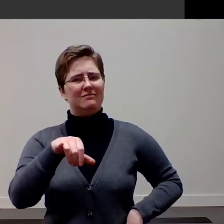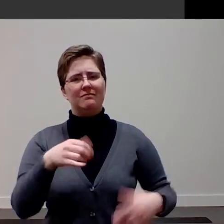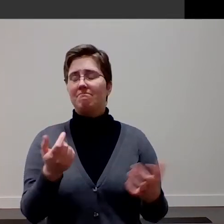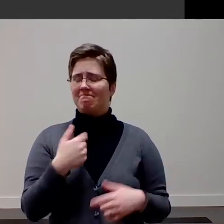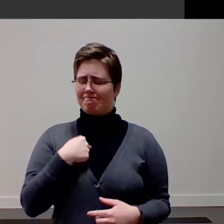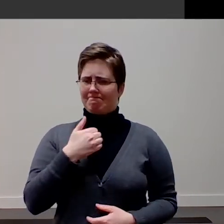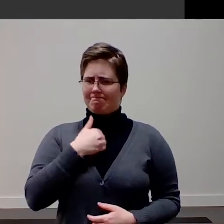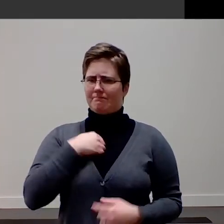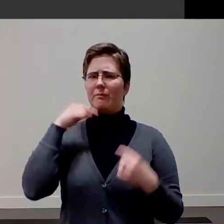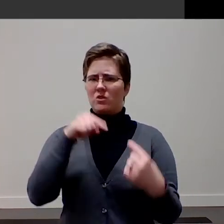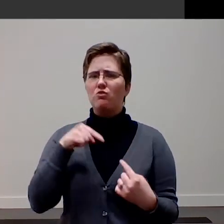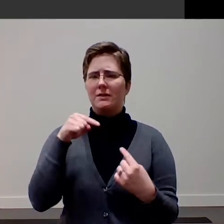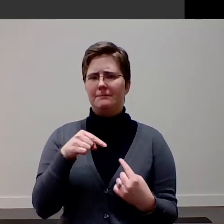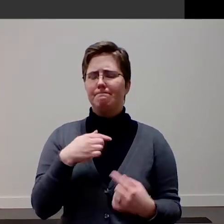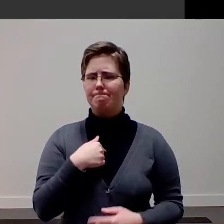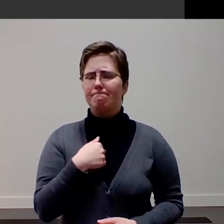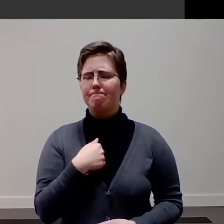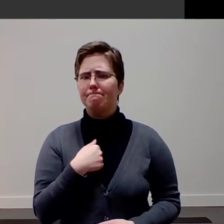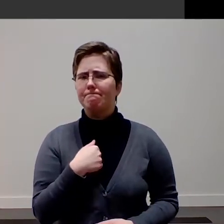I'm struggling.